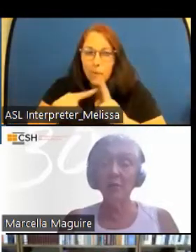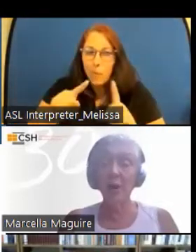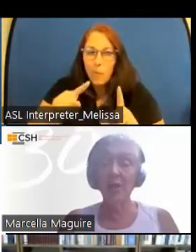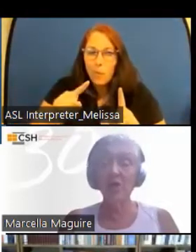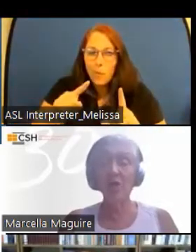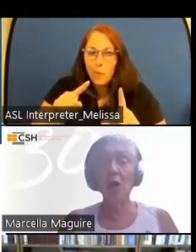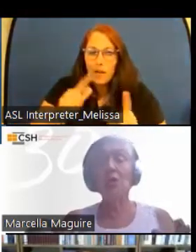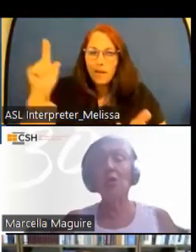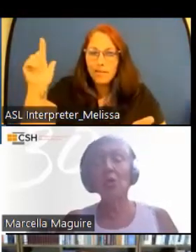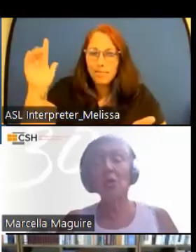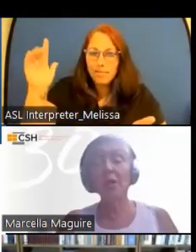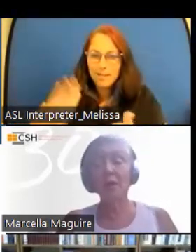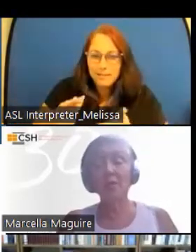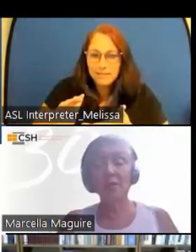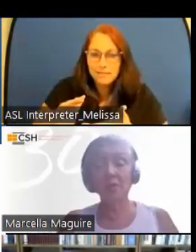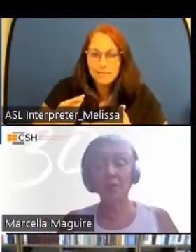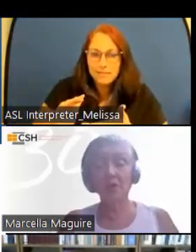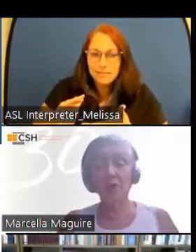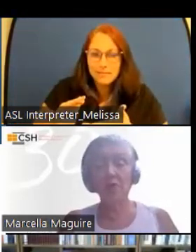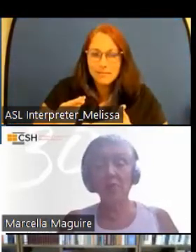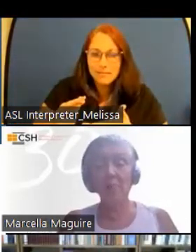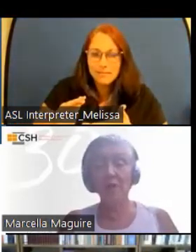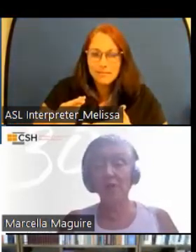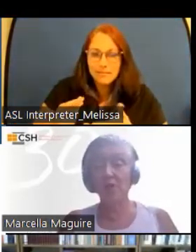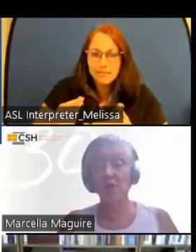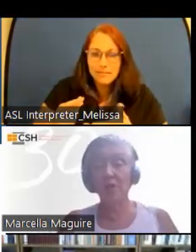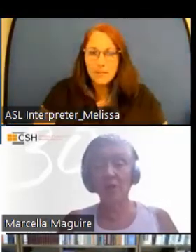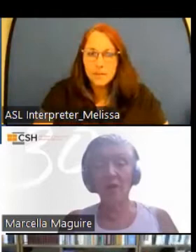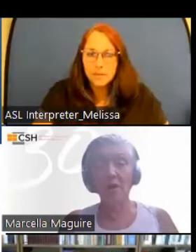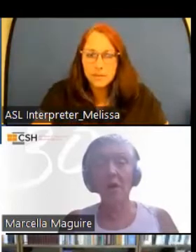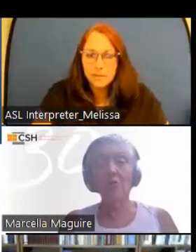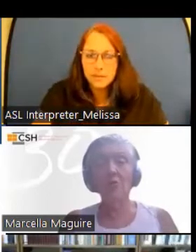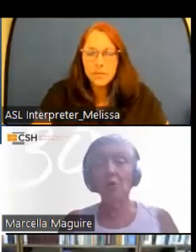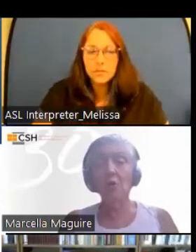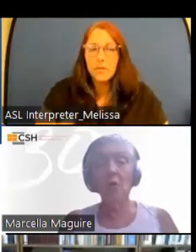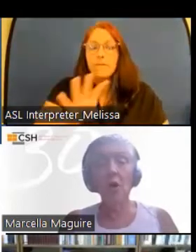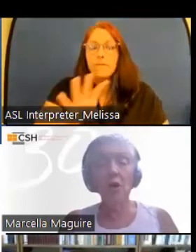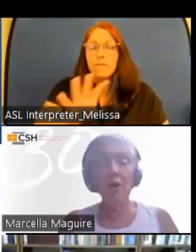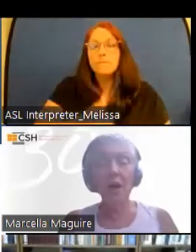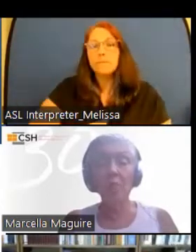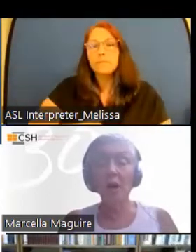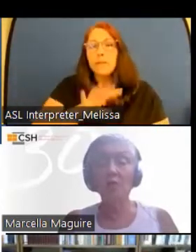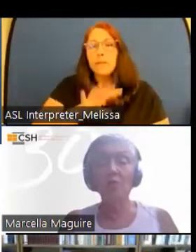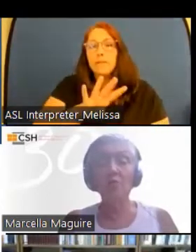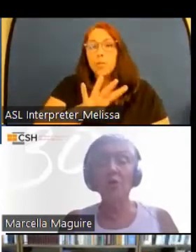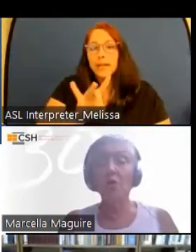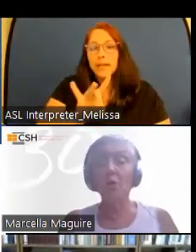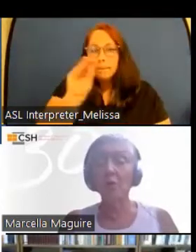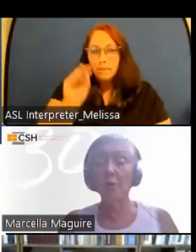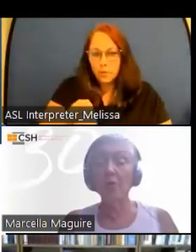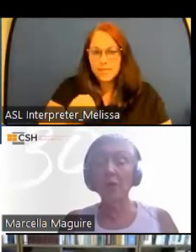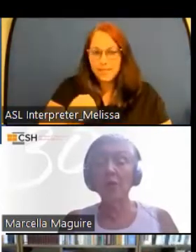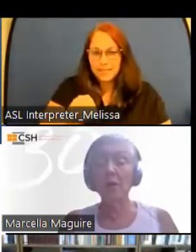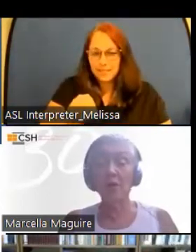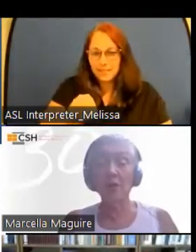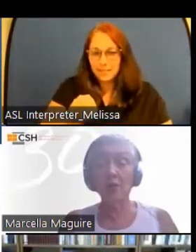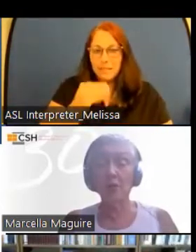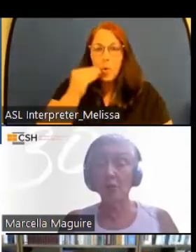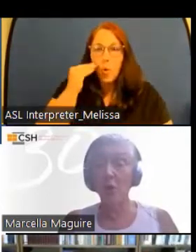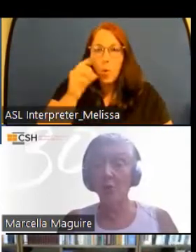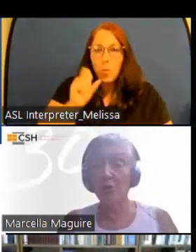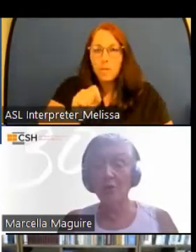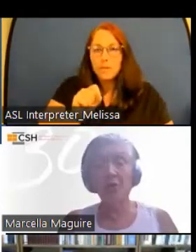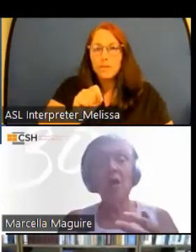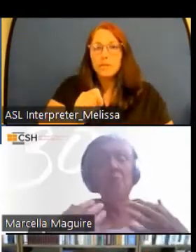homeless population. They're only about 16% of our population overall. So all non-white groups are overrepresented among those